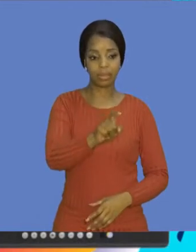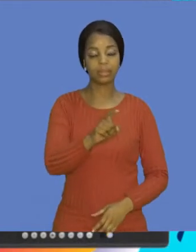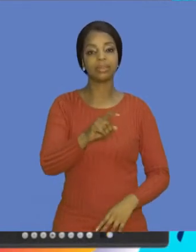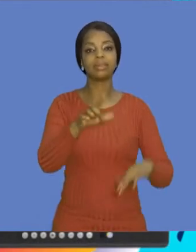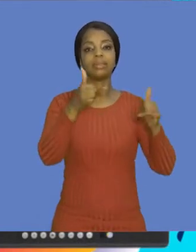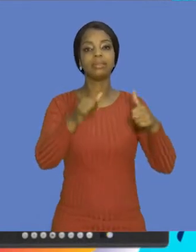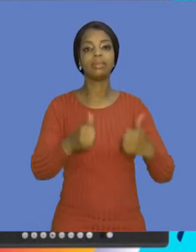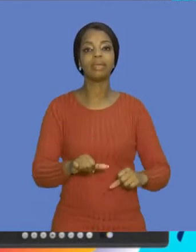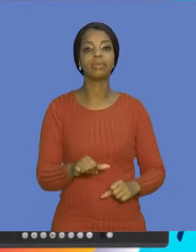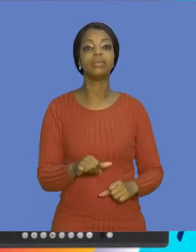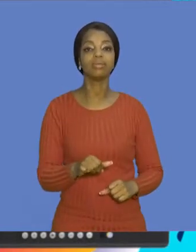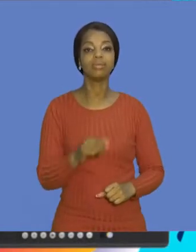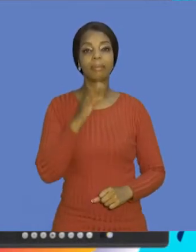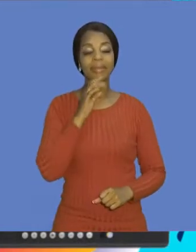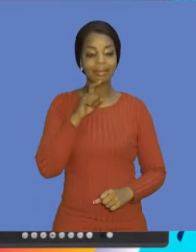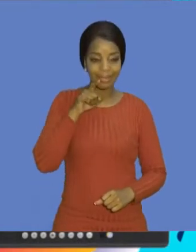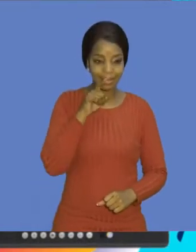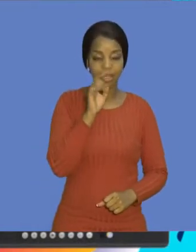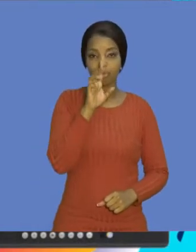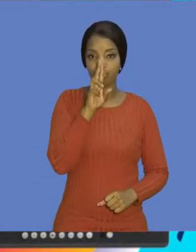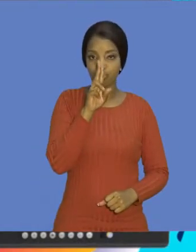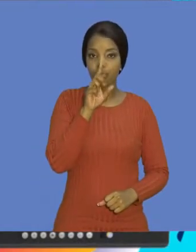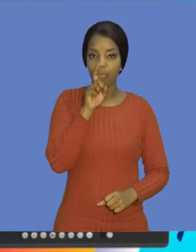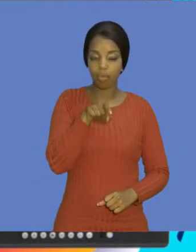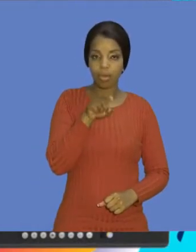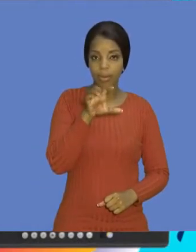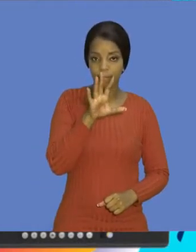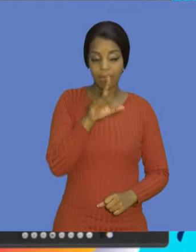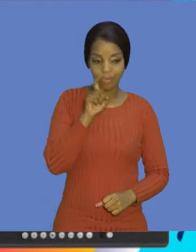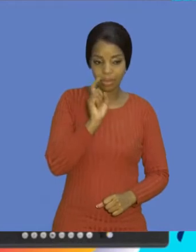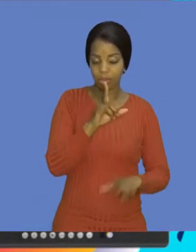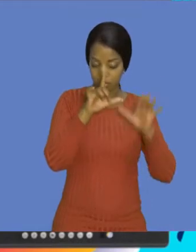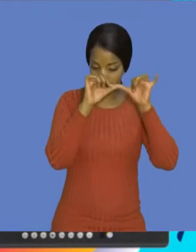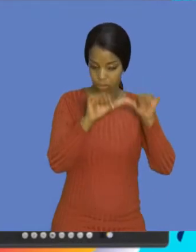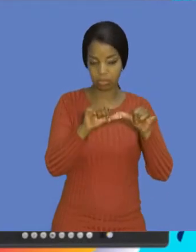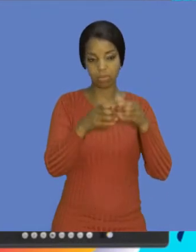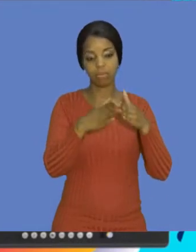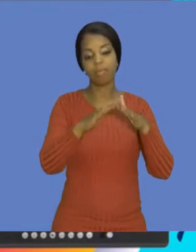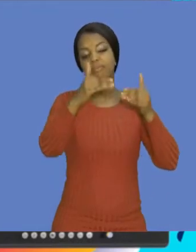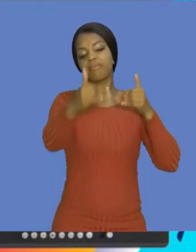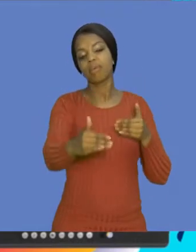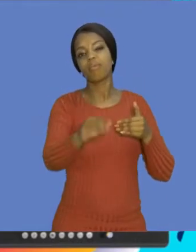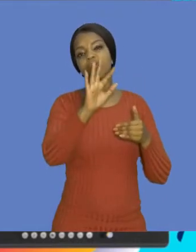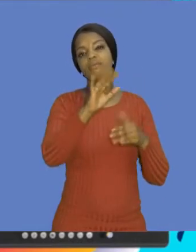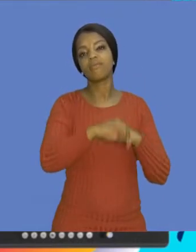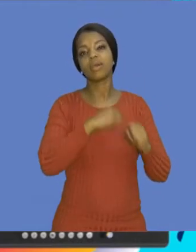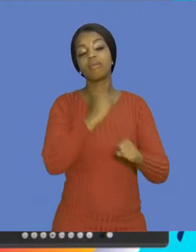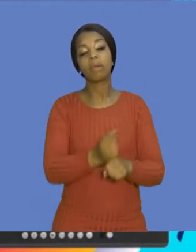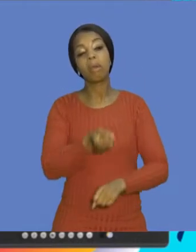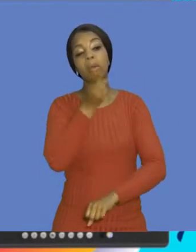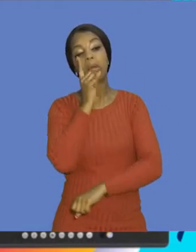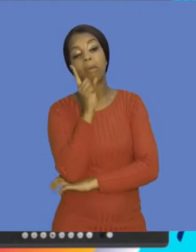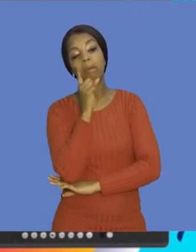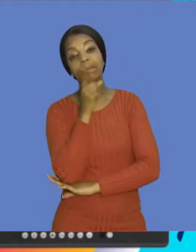It will only be this 2.5 that she deposits there and leave it for 5 years and watch it grow or watch